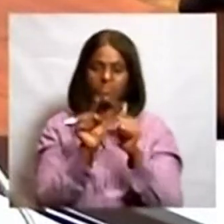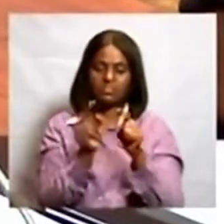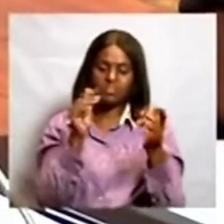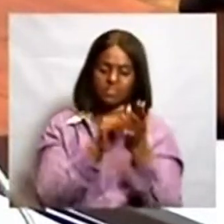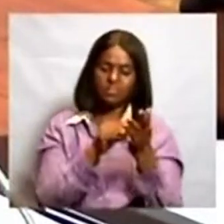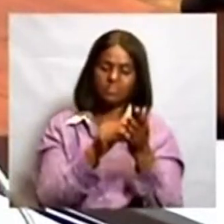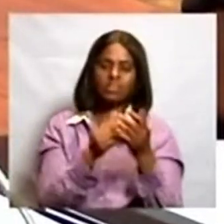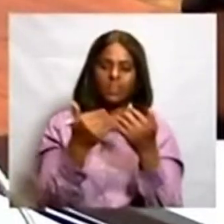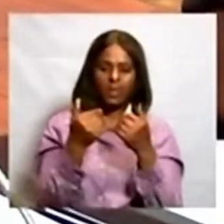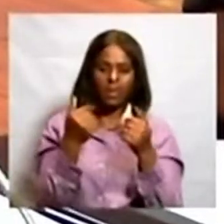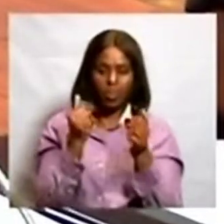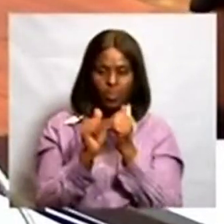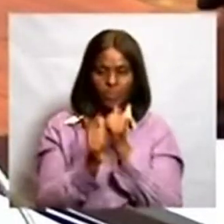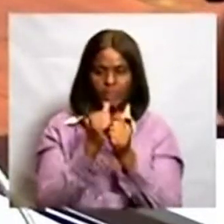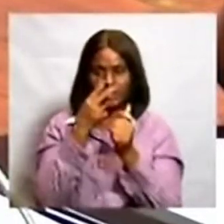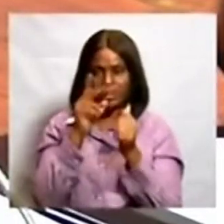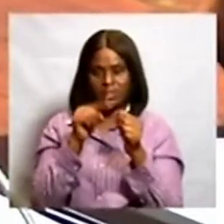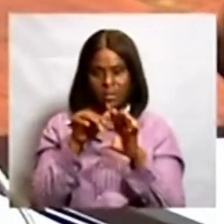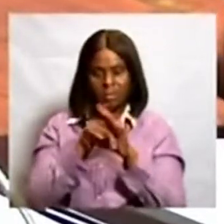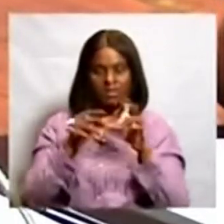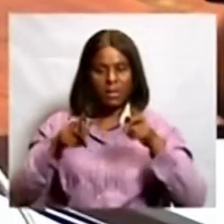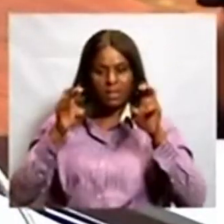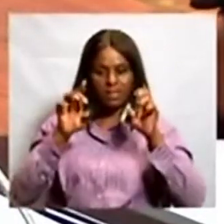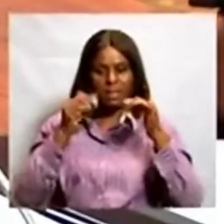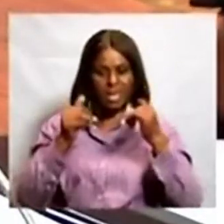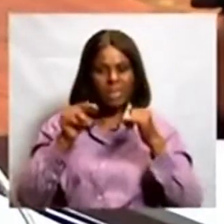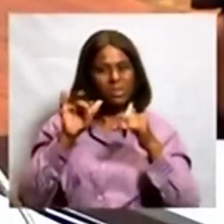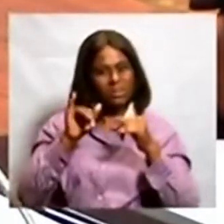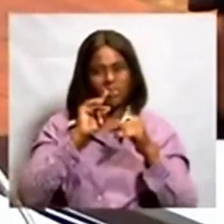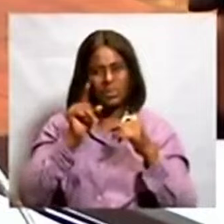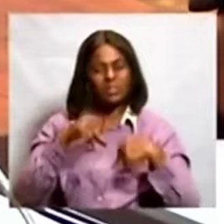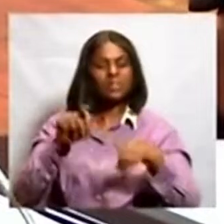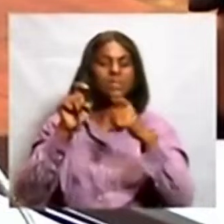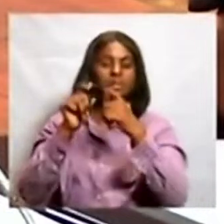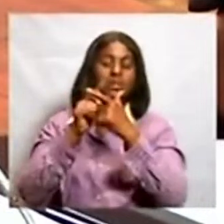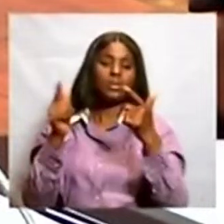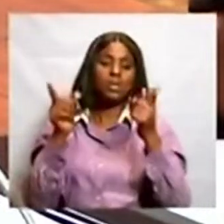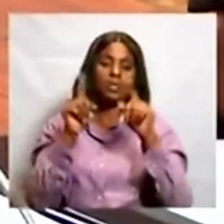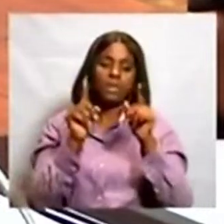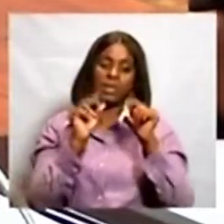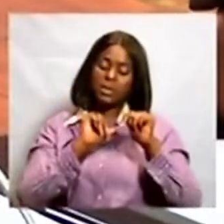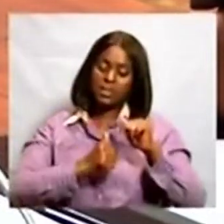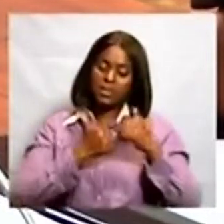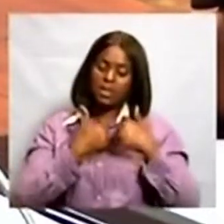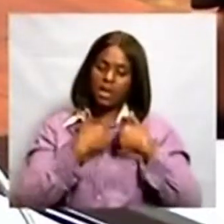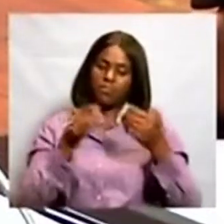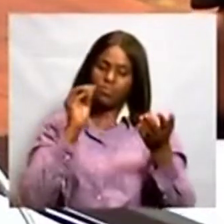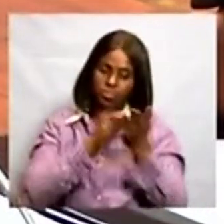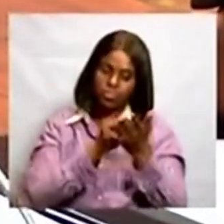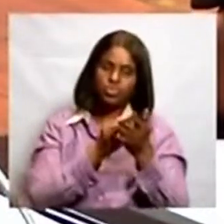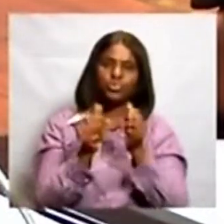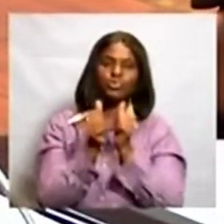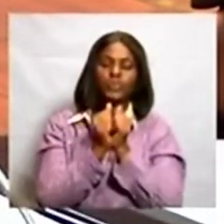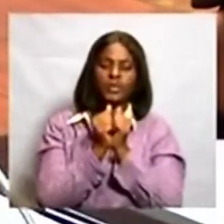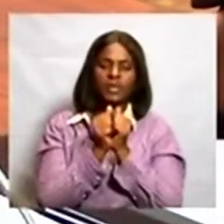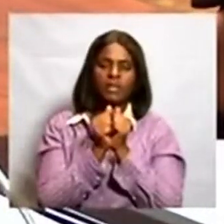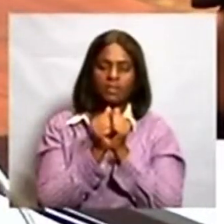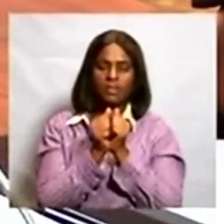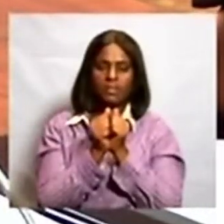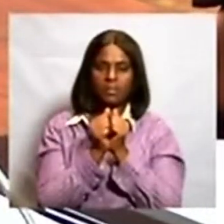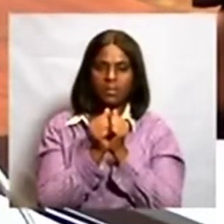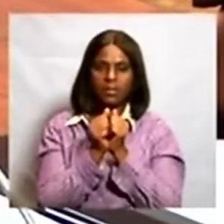one looking at higher education. Okay. So it's usually a challenge when we put them together. Okay.